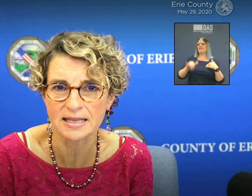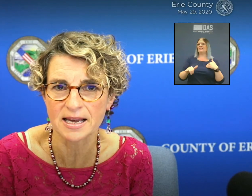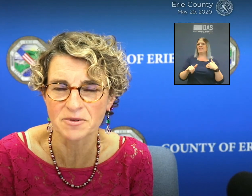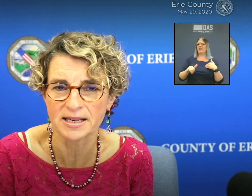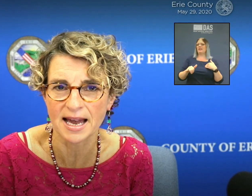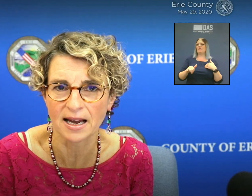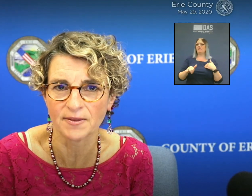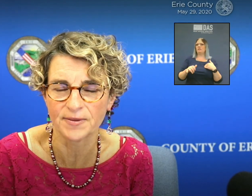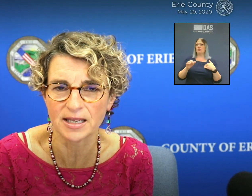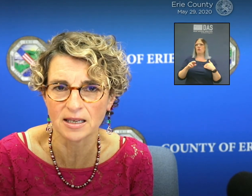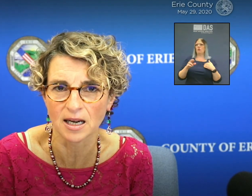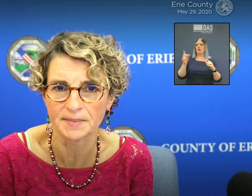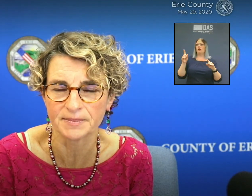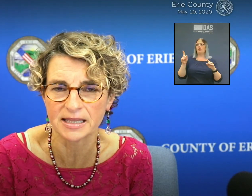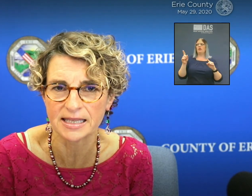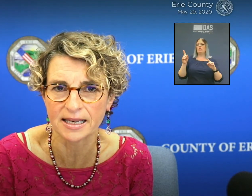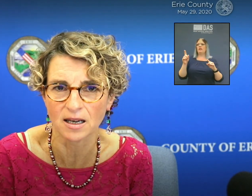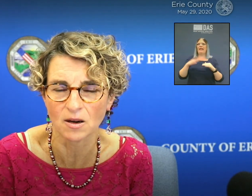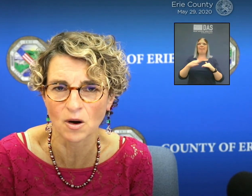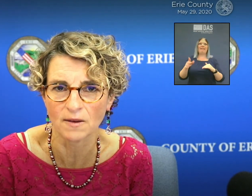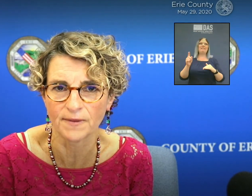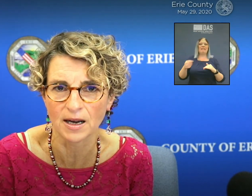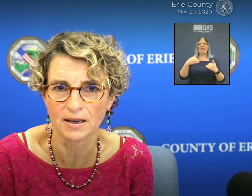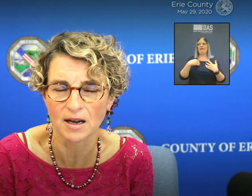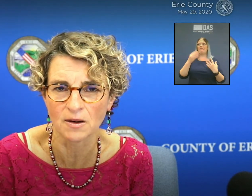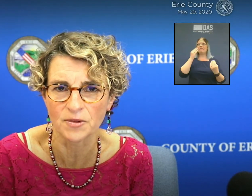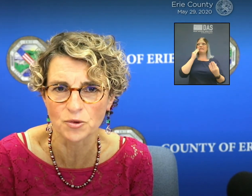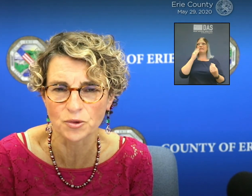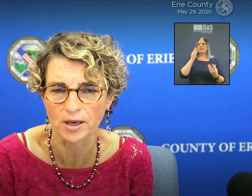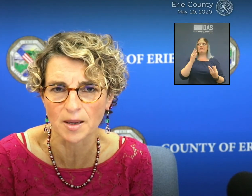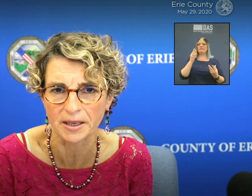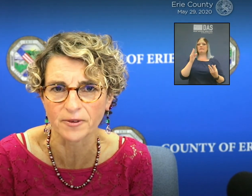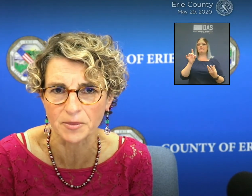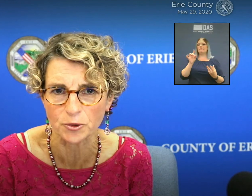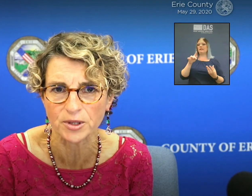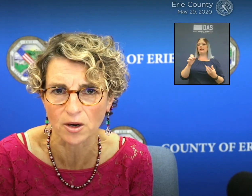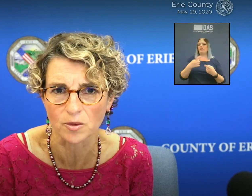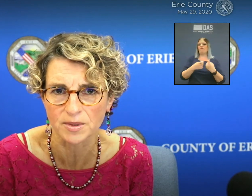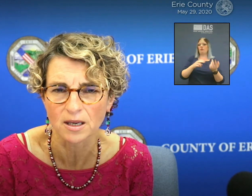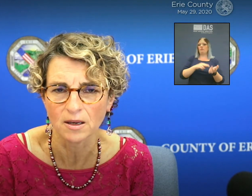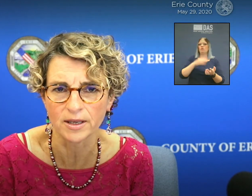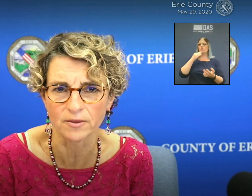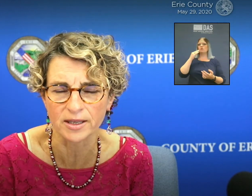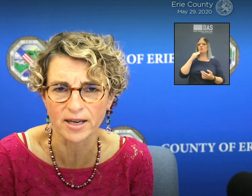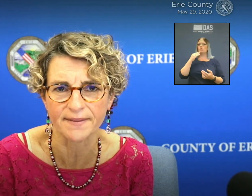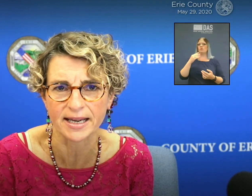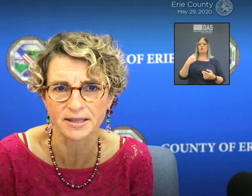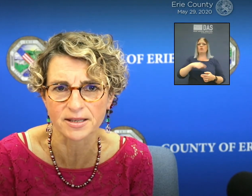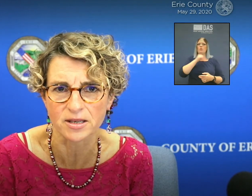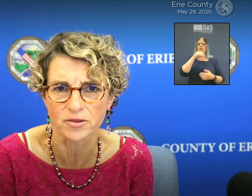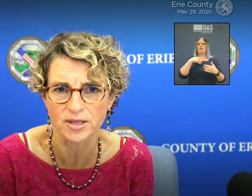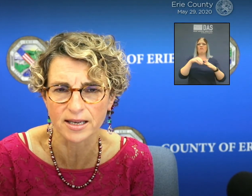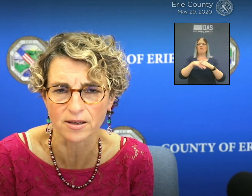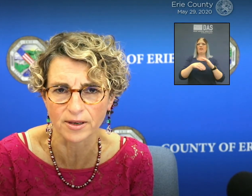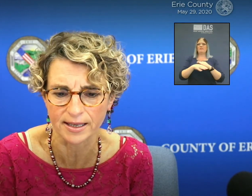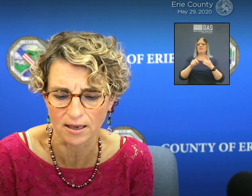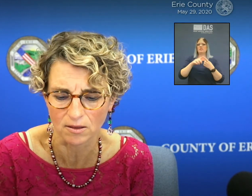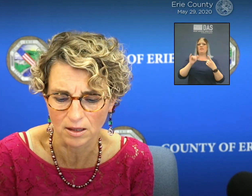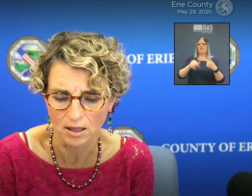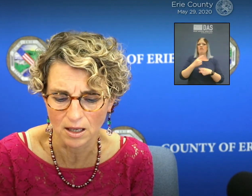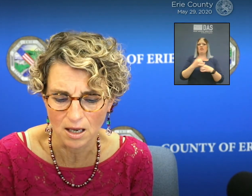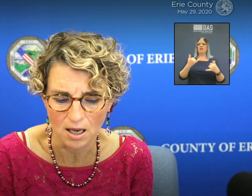at least they would have the data of those who are coming from nursing homes. We don't have access to those data